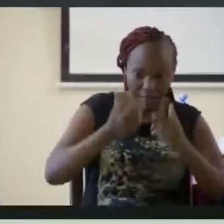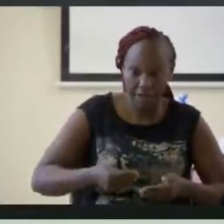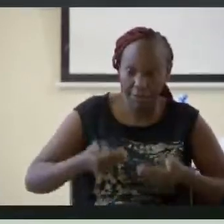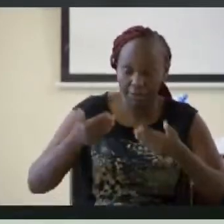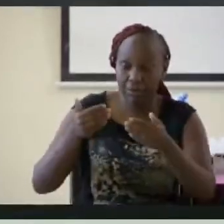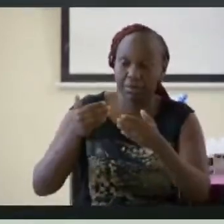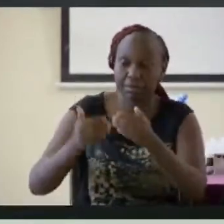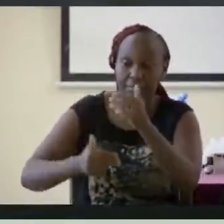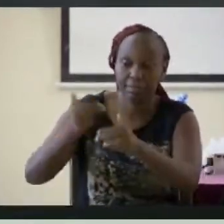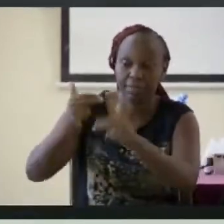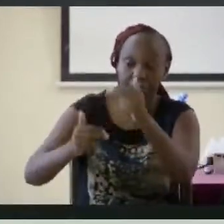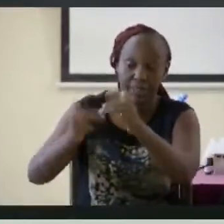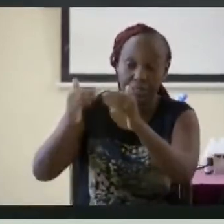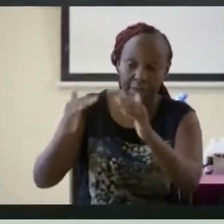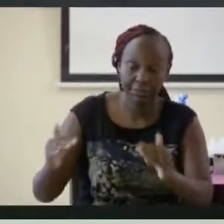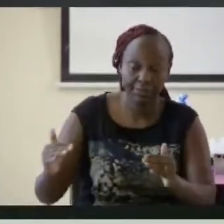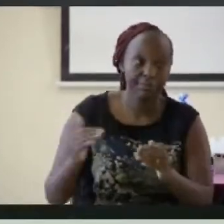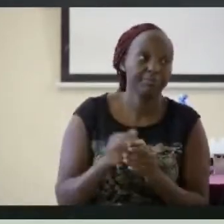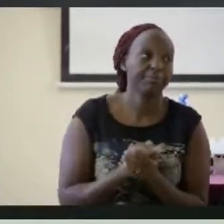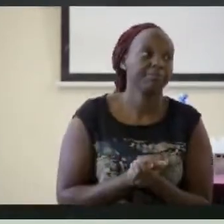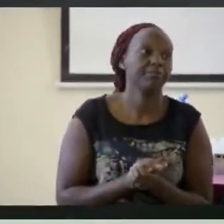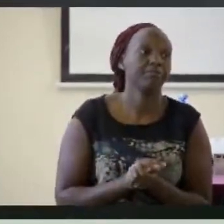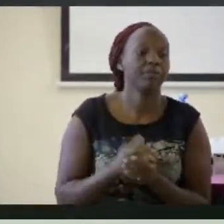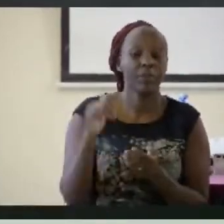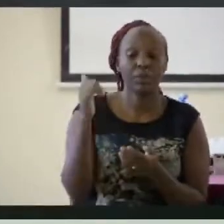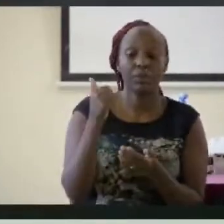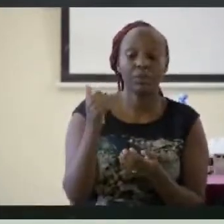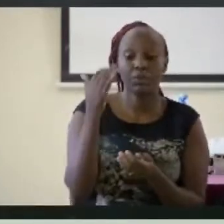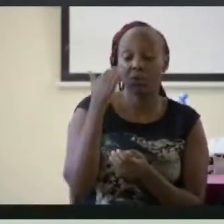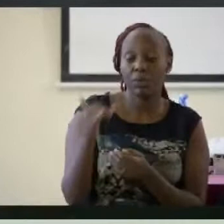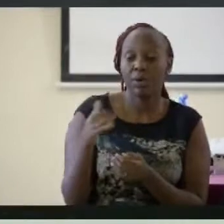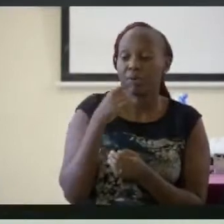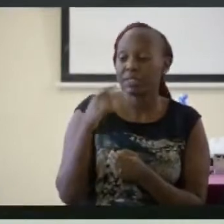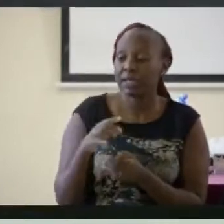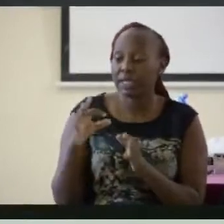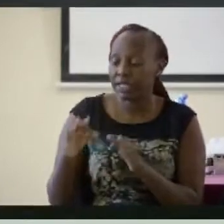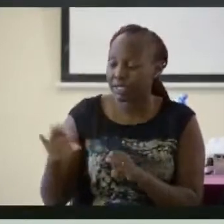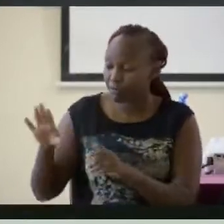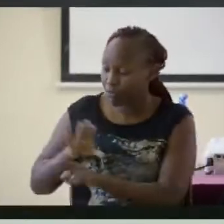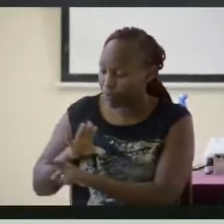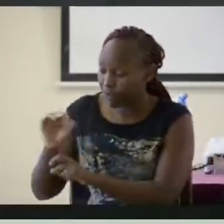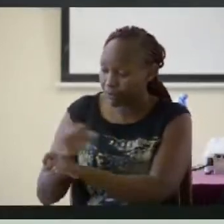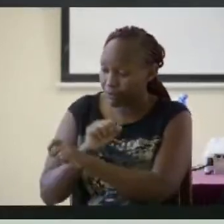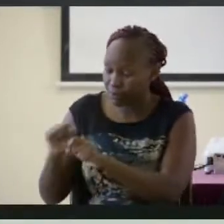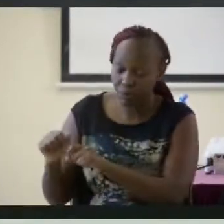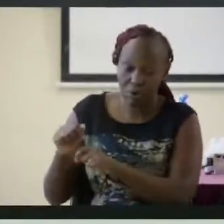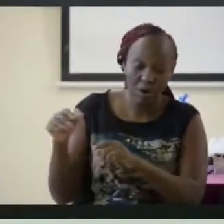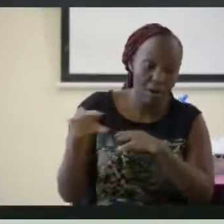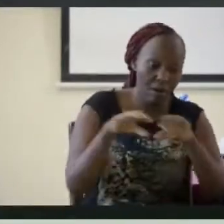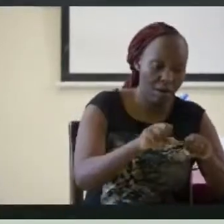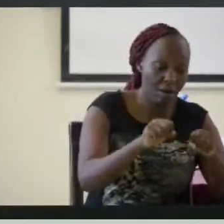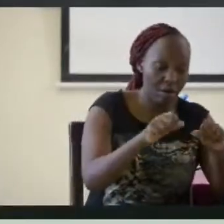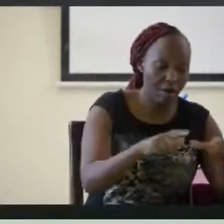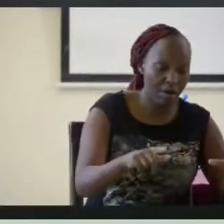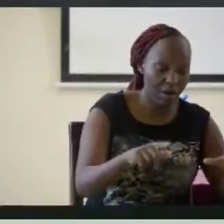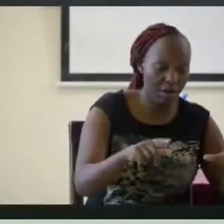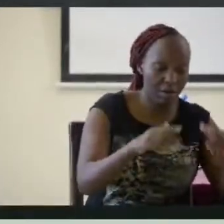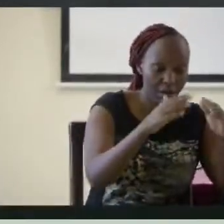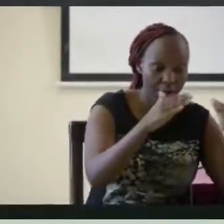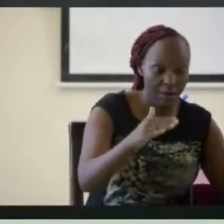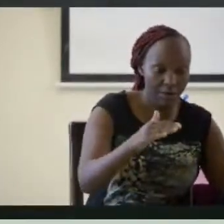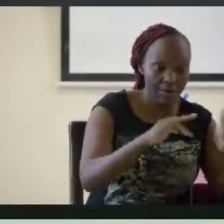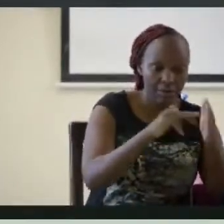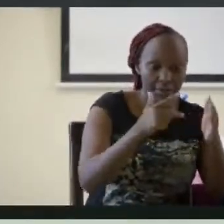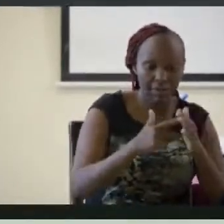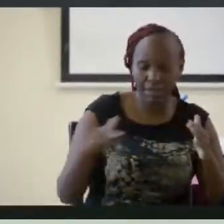well-wishers. But we did that because we felt if she can't occupy that land, then that right is